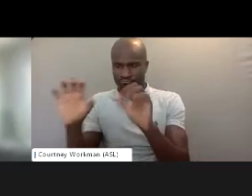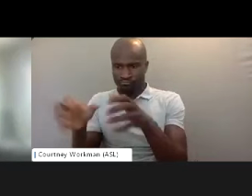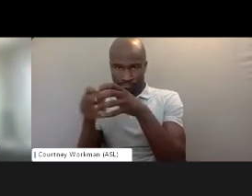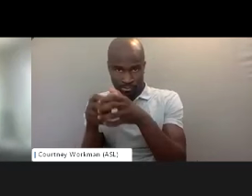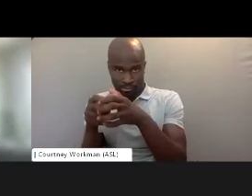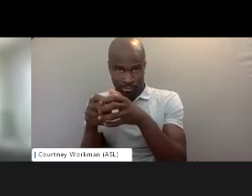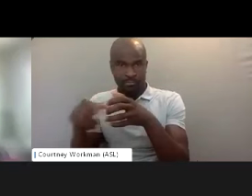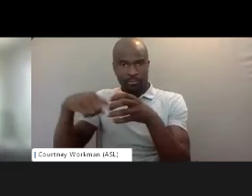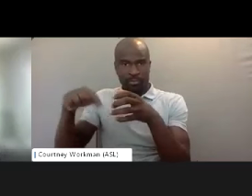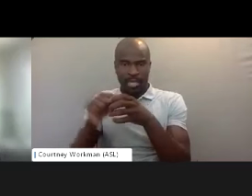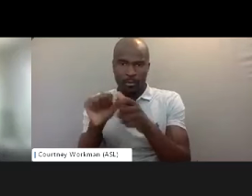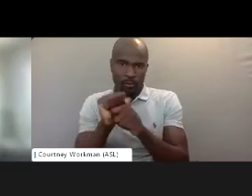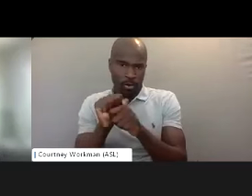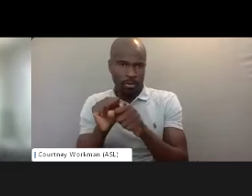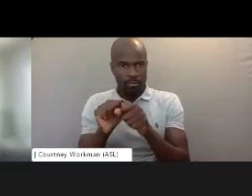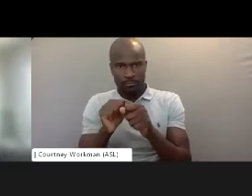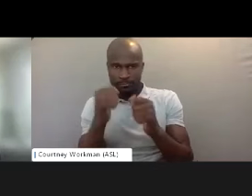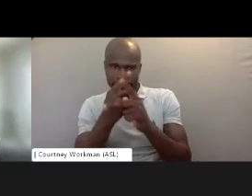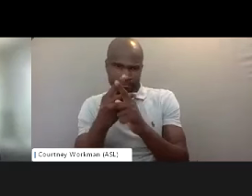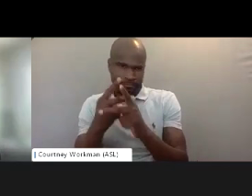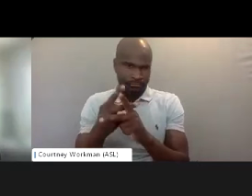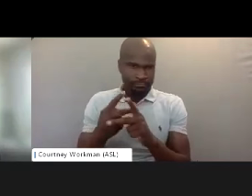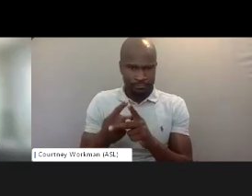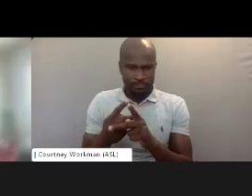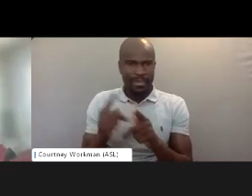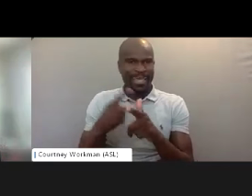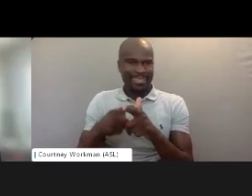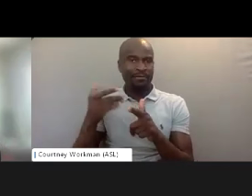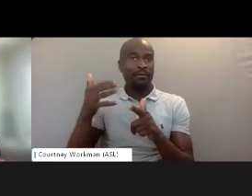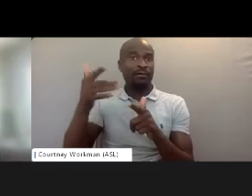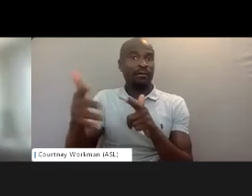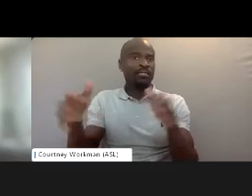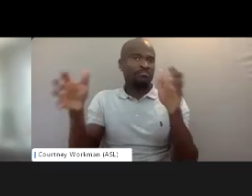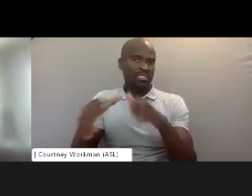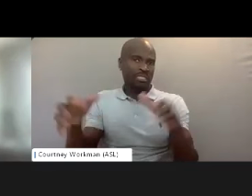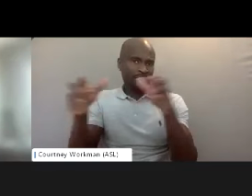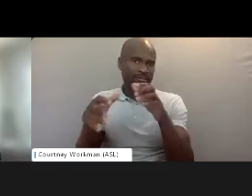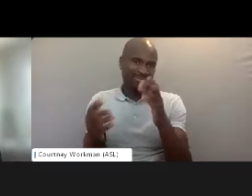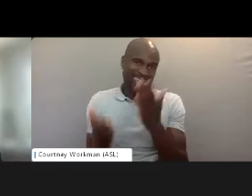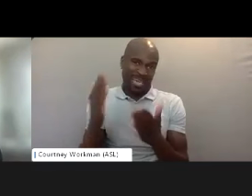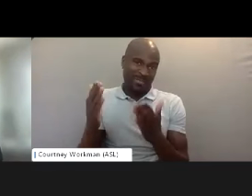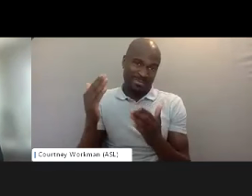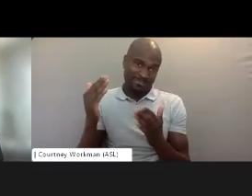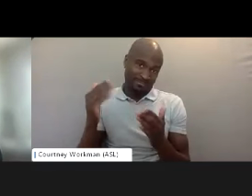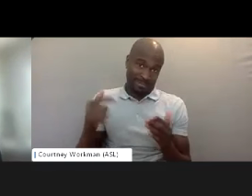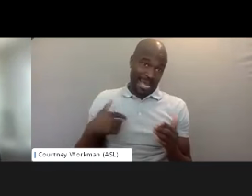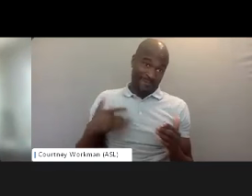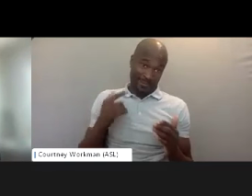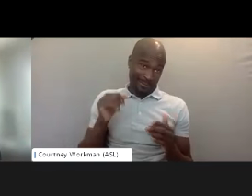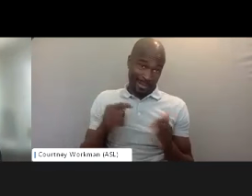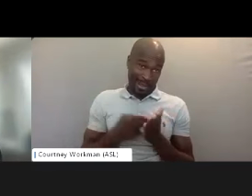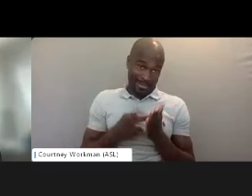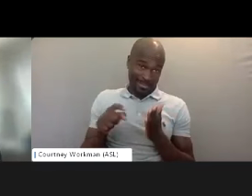health pieces, and then we'll continue to meet periodically. I would say forever. They might not be able to meet forever, but continue to meet